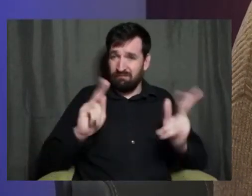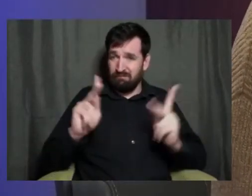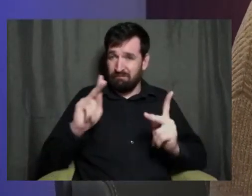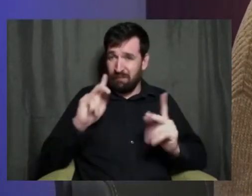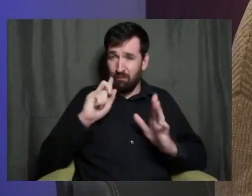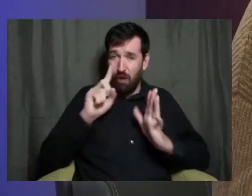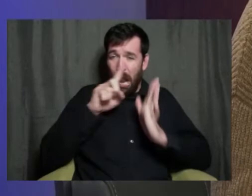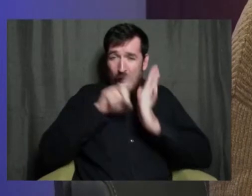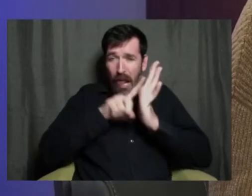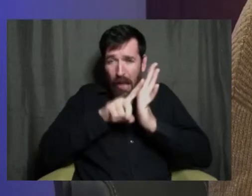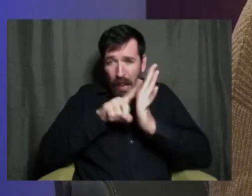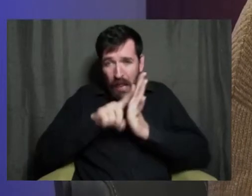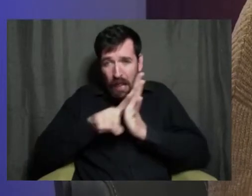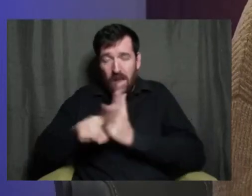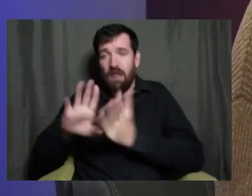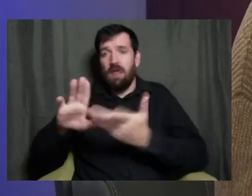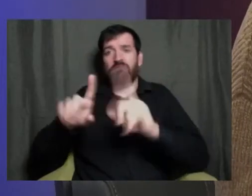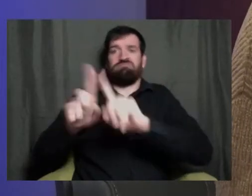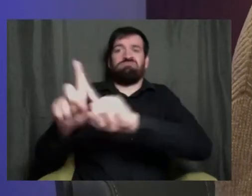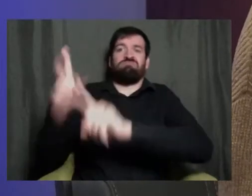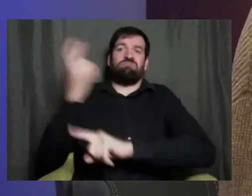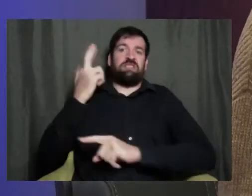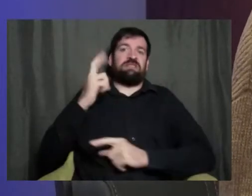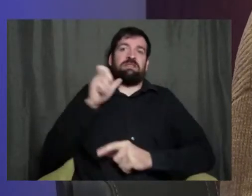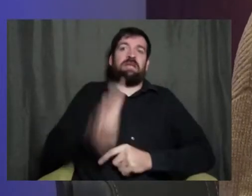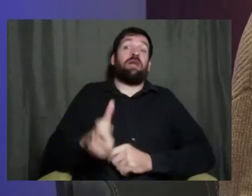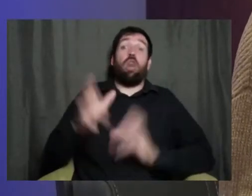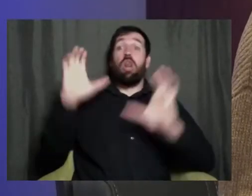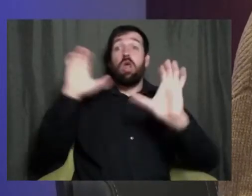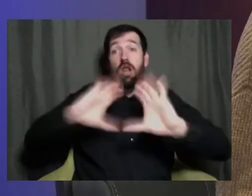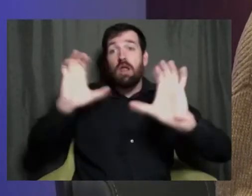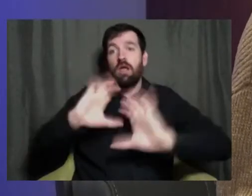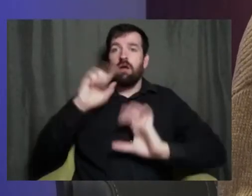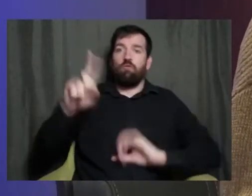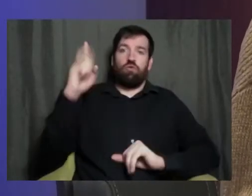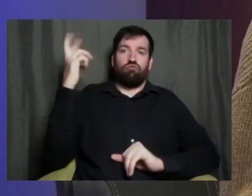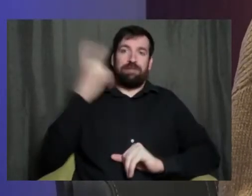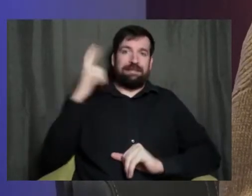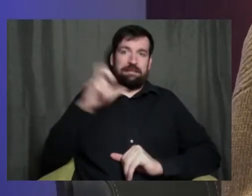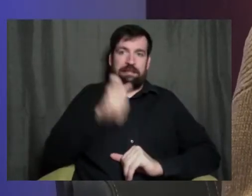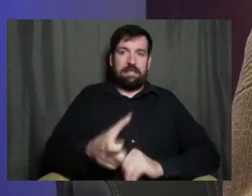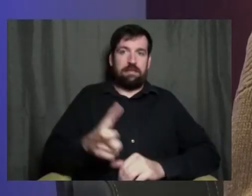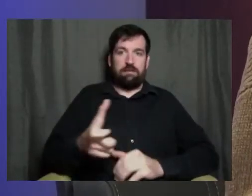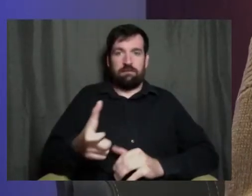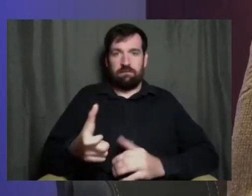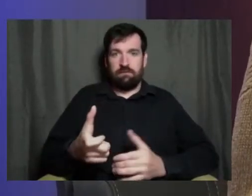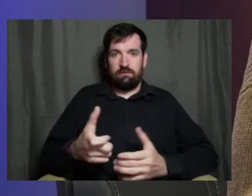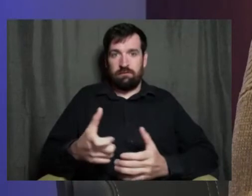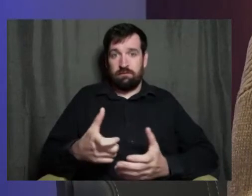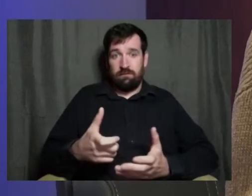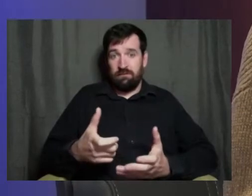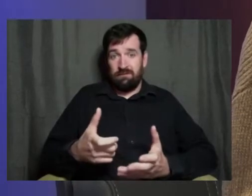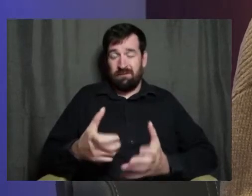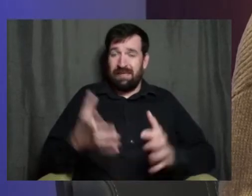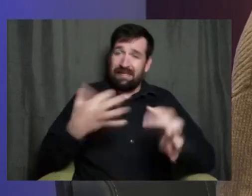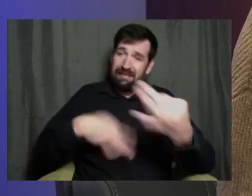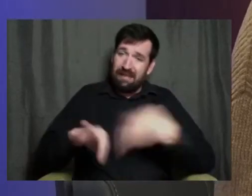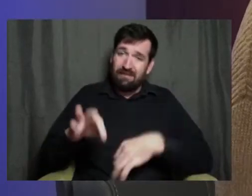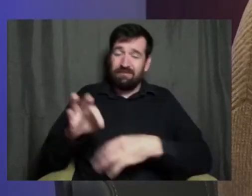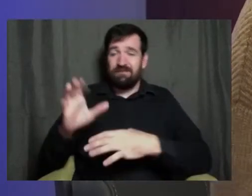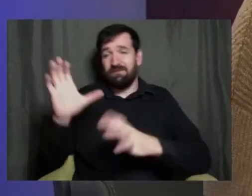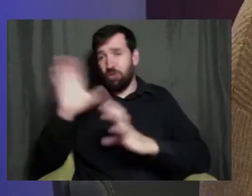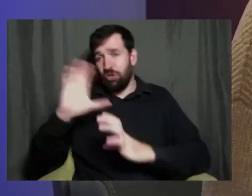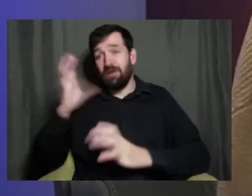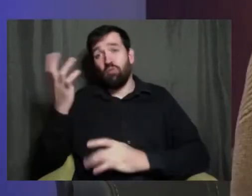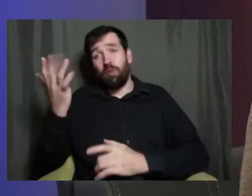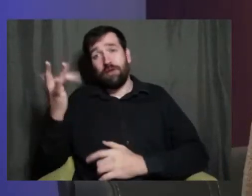of all the reasons not to get the vaccine and looking for these reasons and questions to ask versus looking at why I should get the vaccine. As we